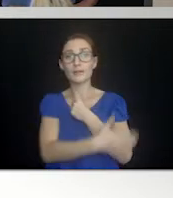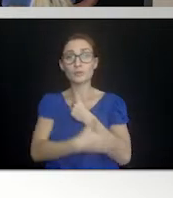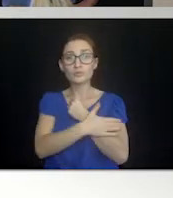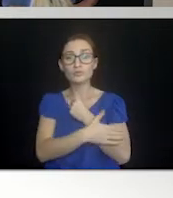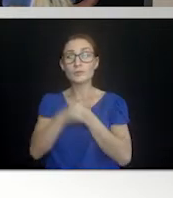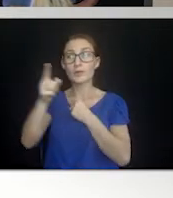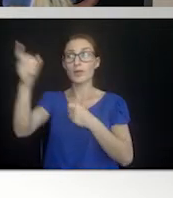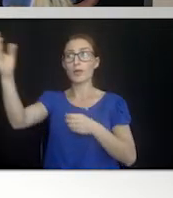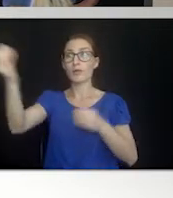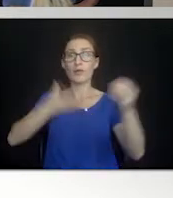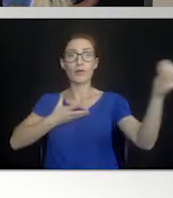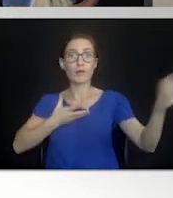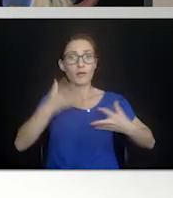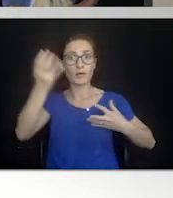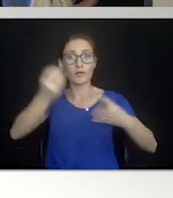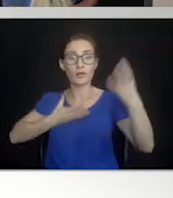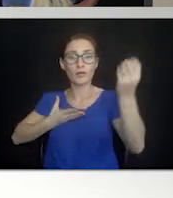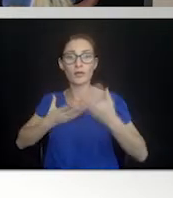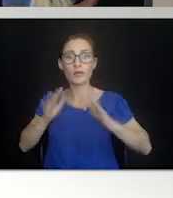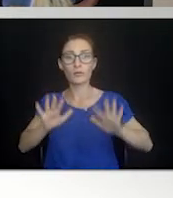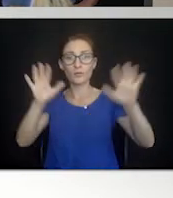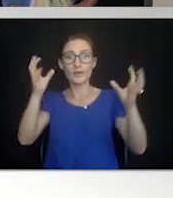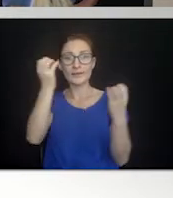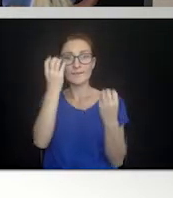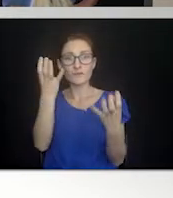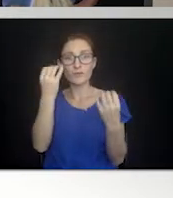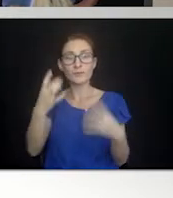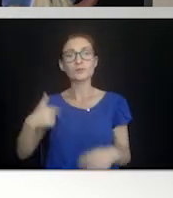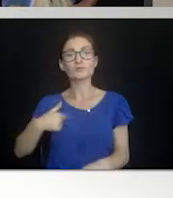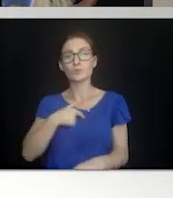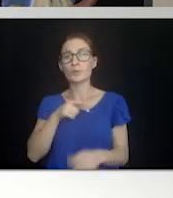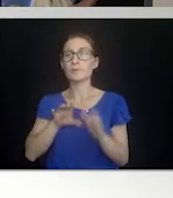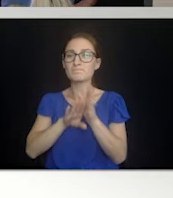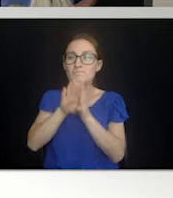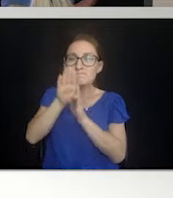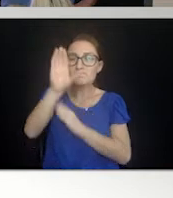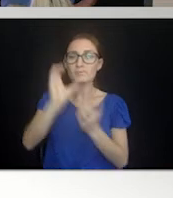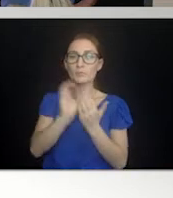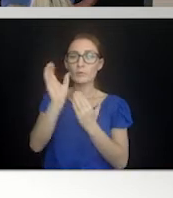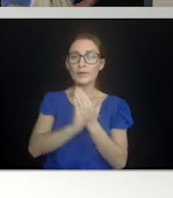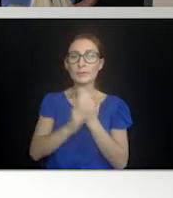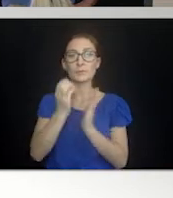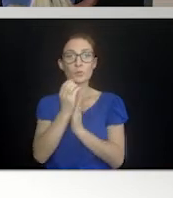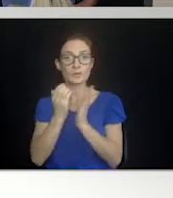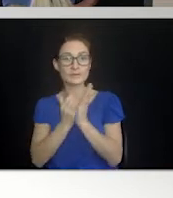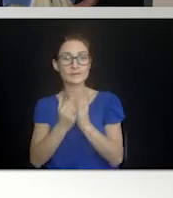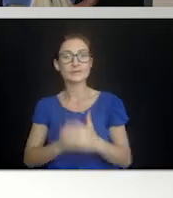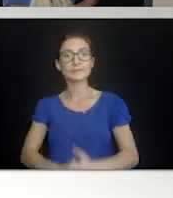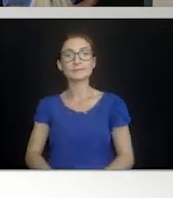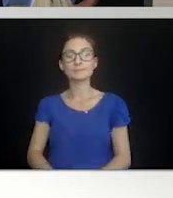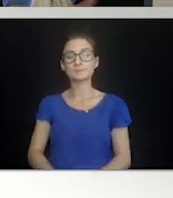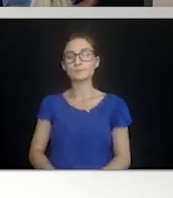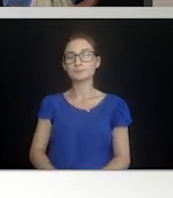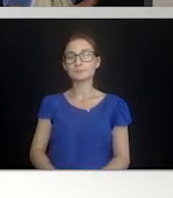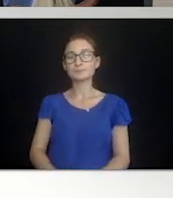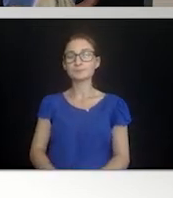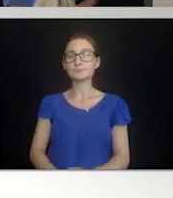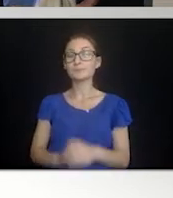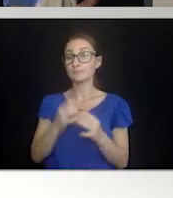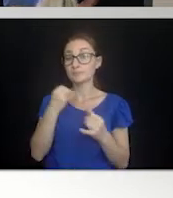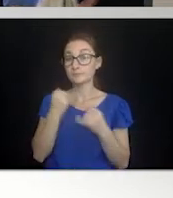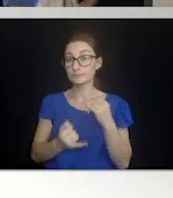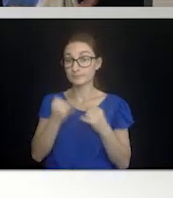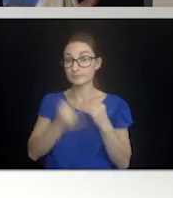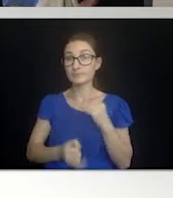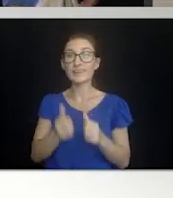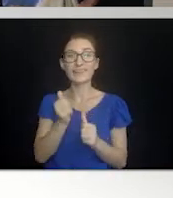the country who are giving us important information that we need to build curriculum and courses. Lastly, everybody